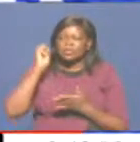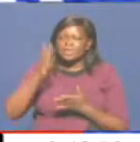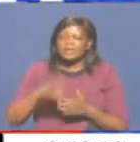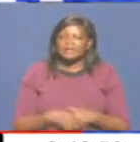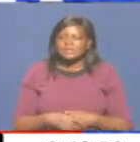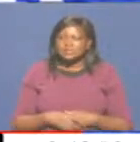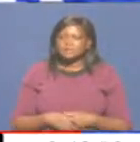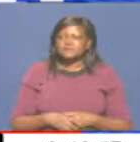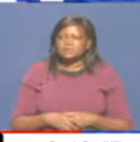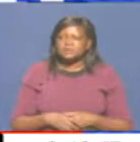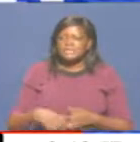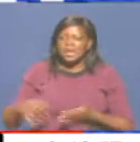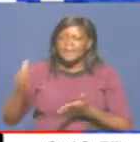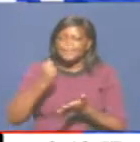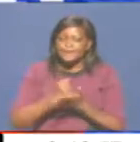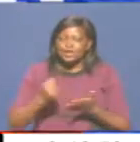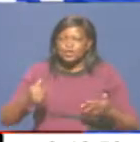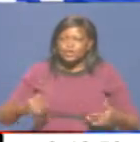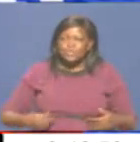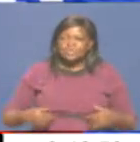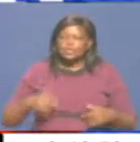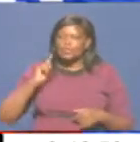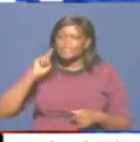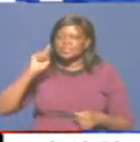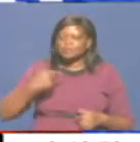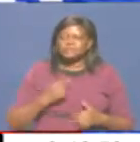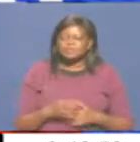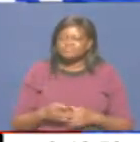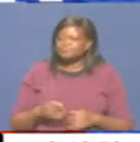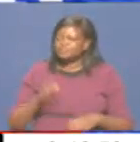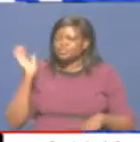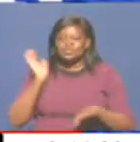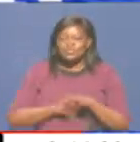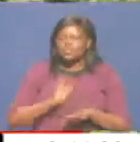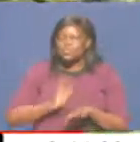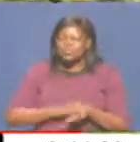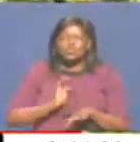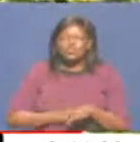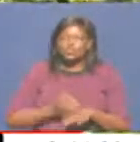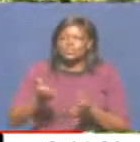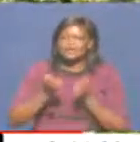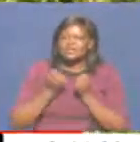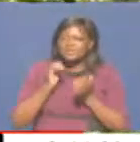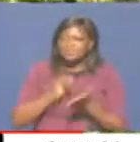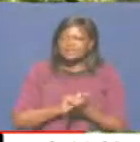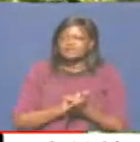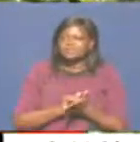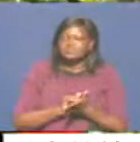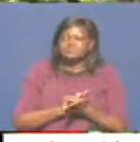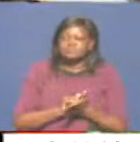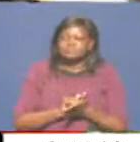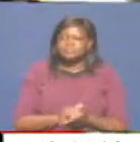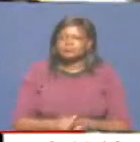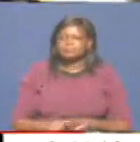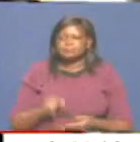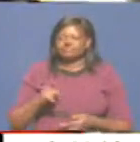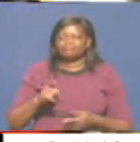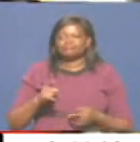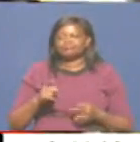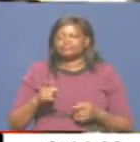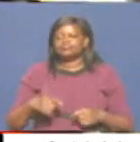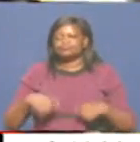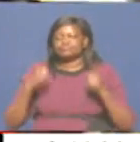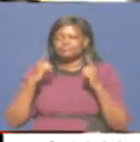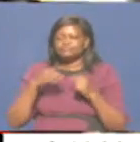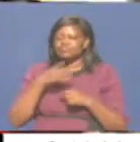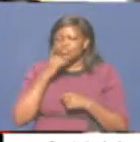kuandika kasi vijana 1,000. Na hiyo ni kiwango ambayo tunahitaji sana. Aloe vera thrives in the mostly semi-arid